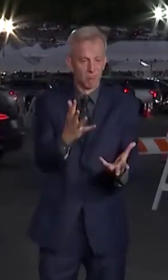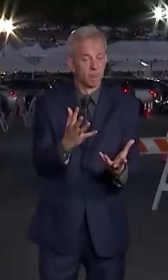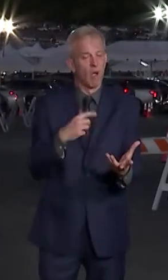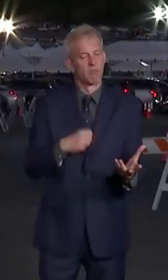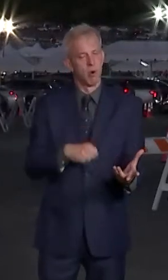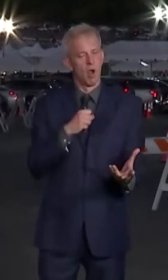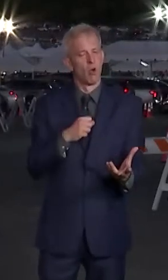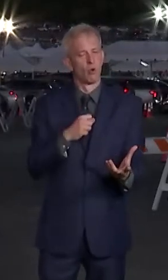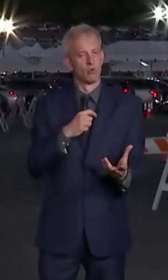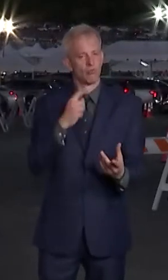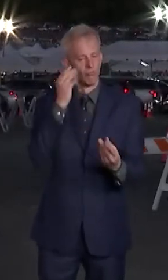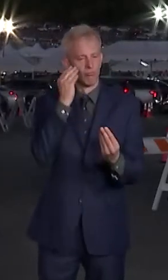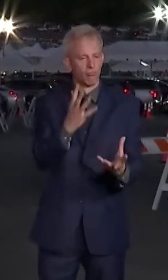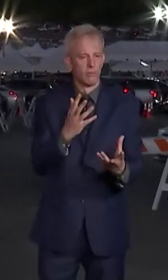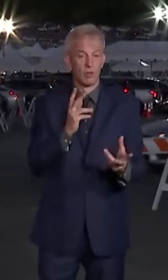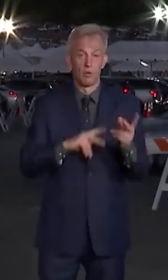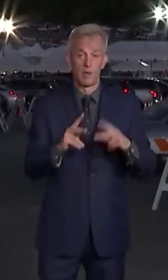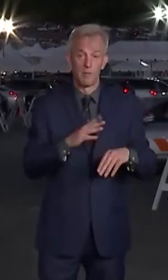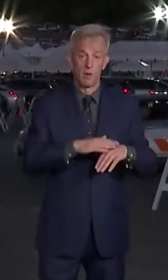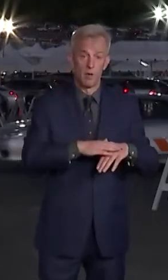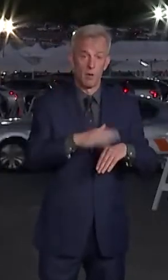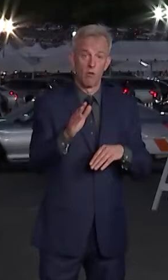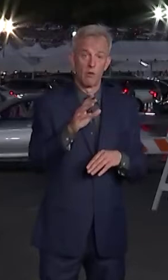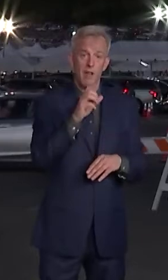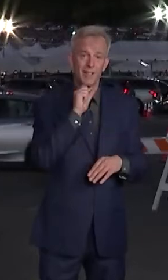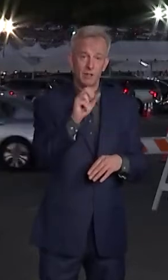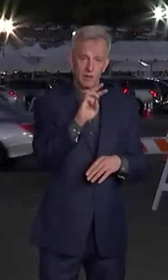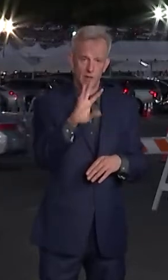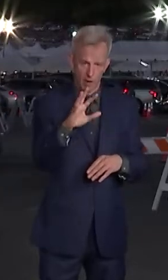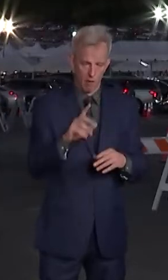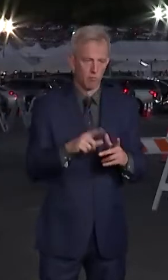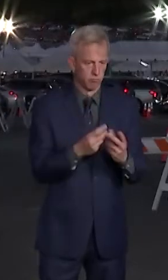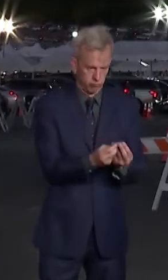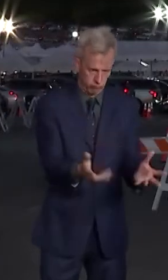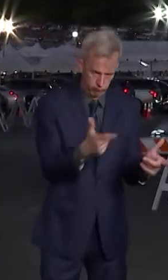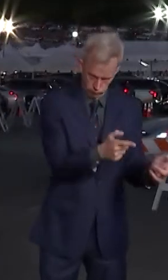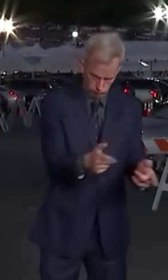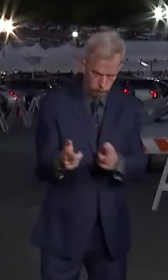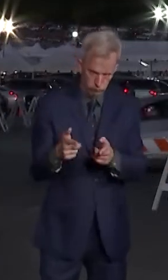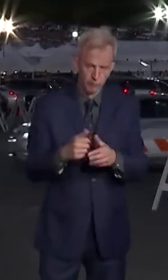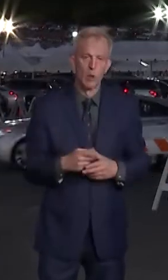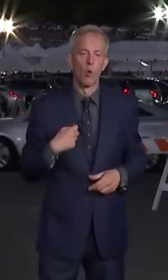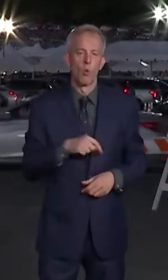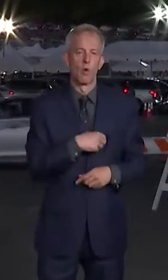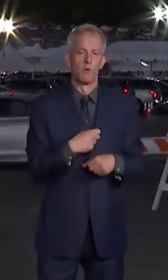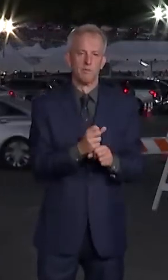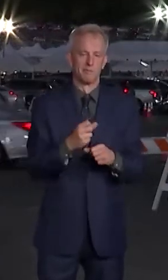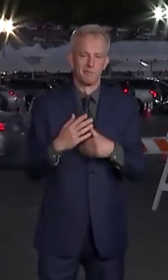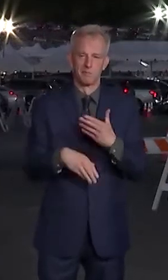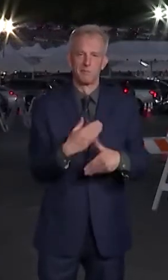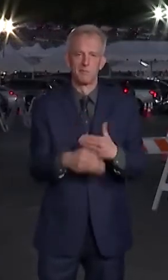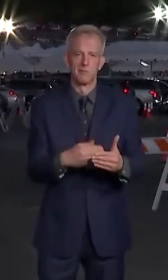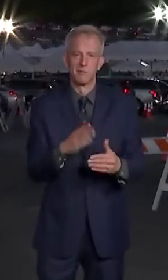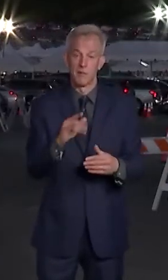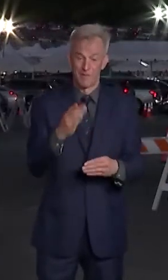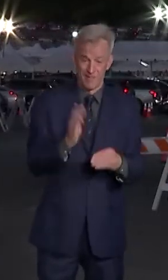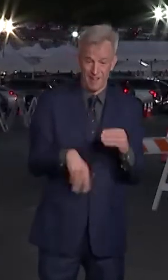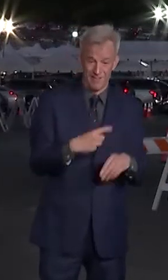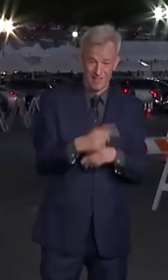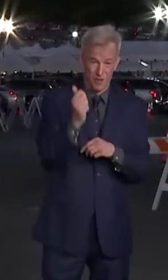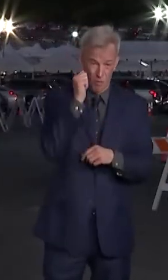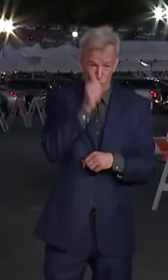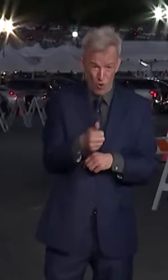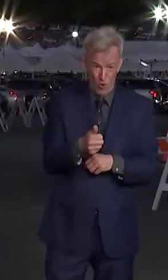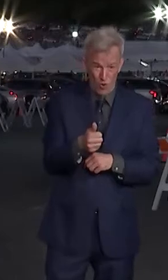this week, to people over the age of 65. And we're making progress. By the end of the day tomorrow, we